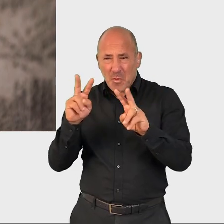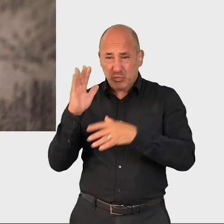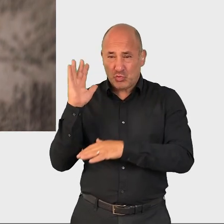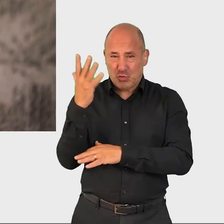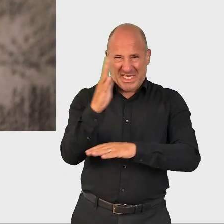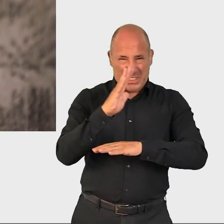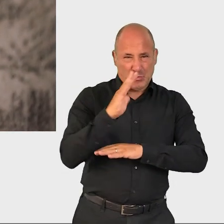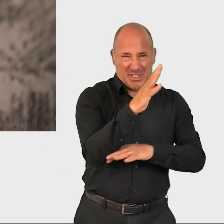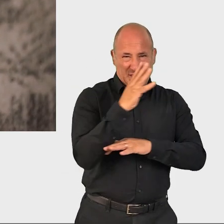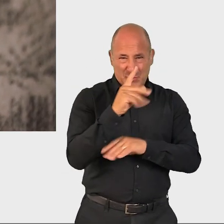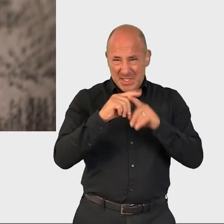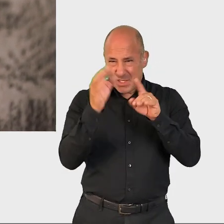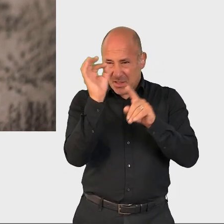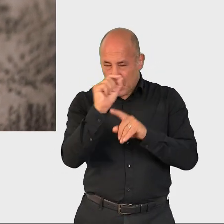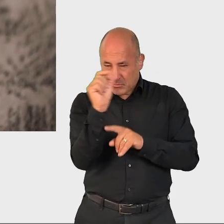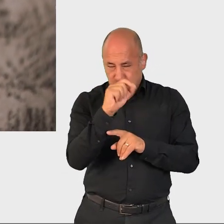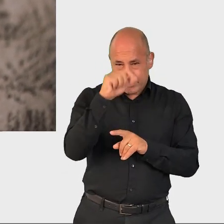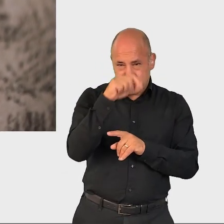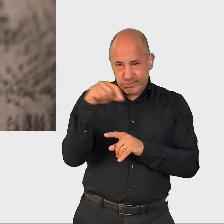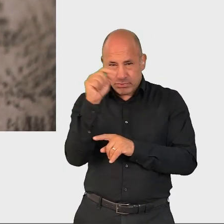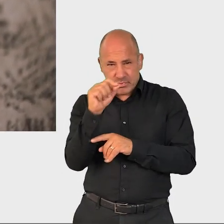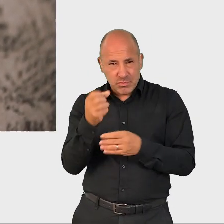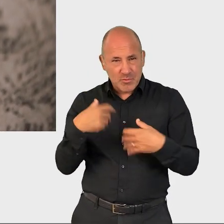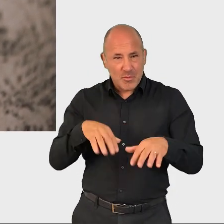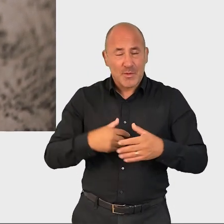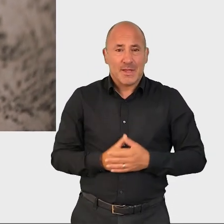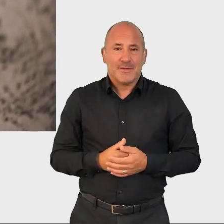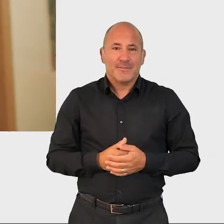to perspective and the aspects of the trees.